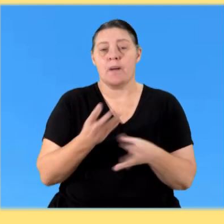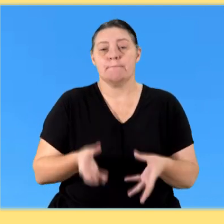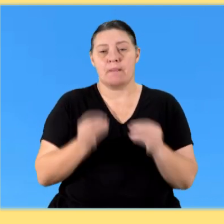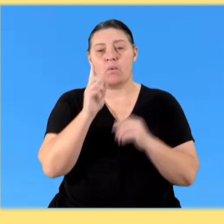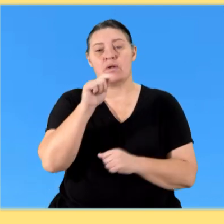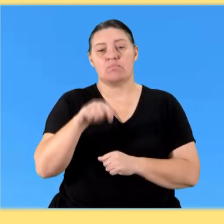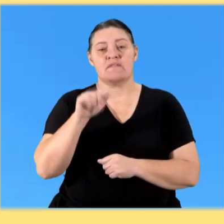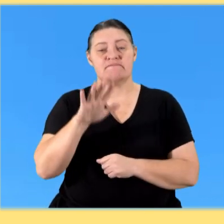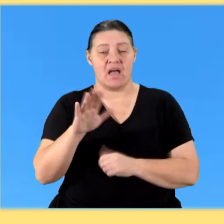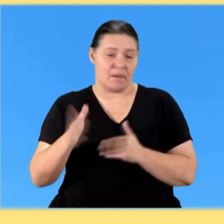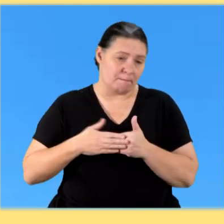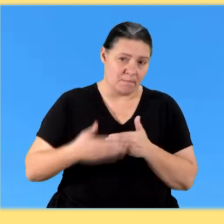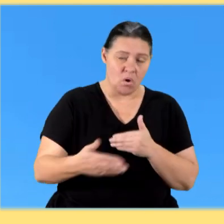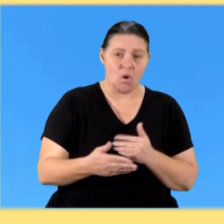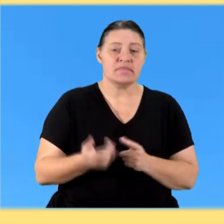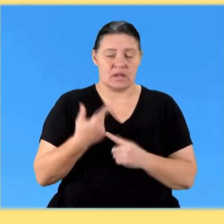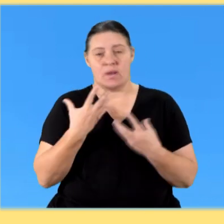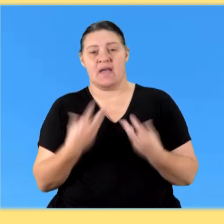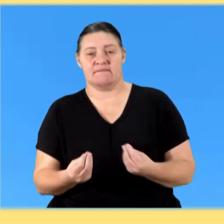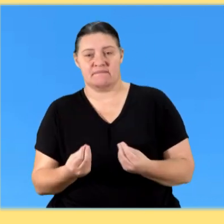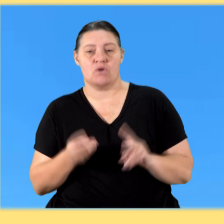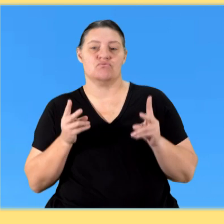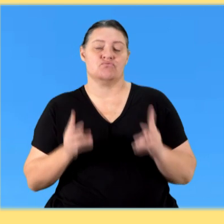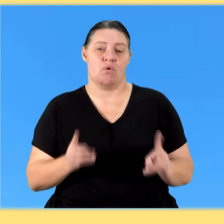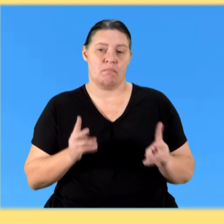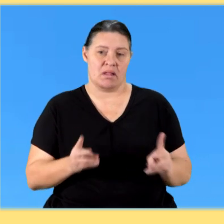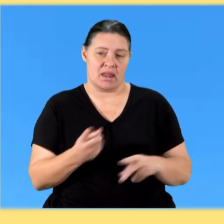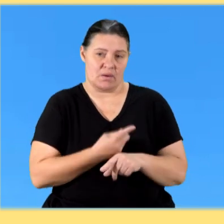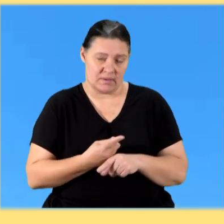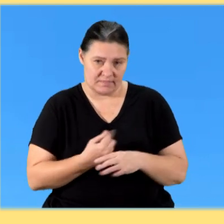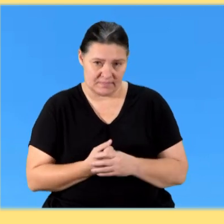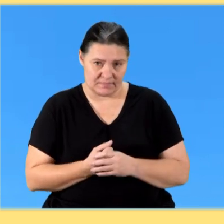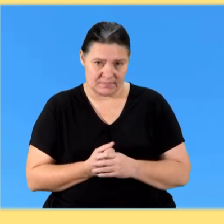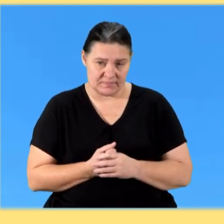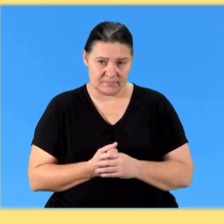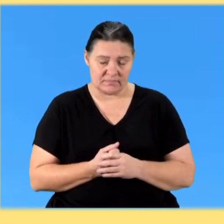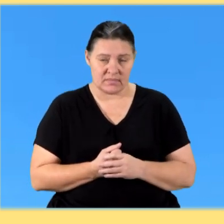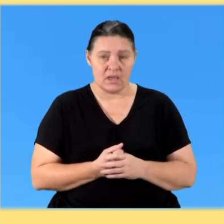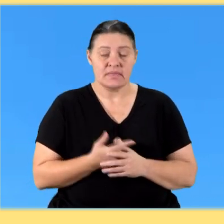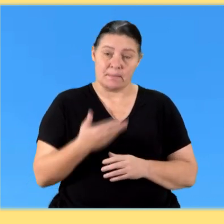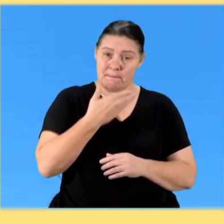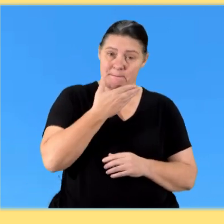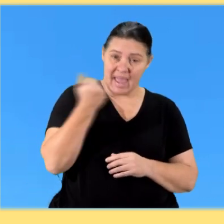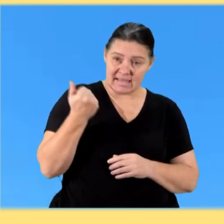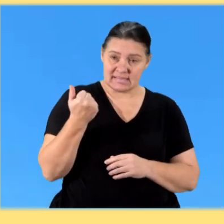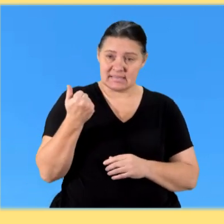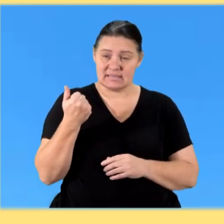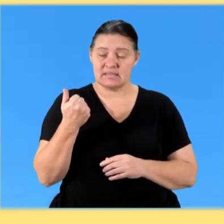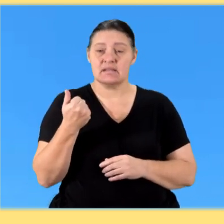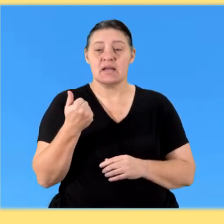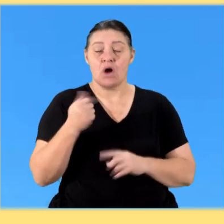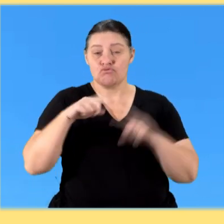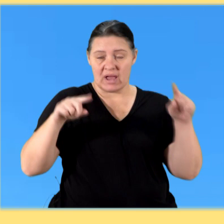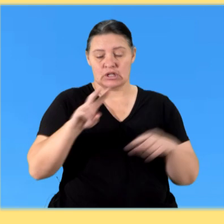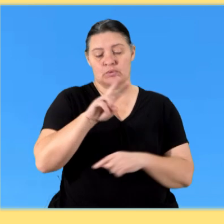you get 1.5 times more than what you get in your normal hours. The basic rate